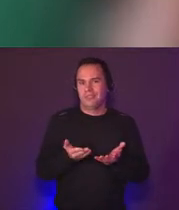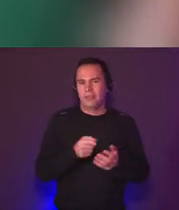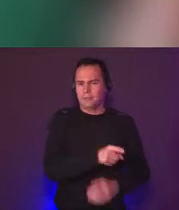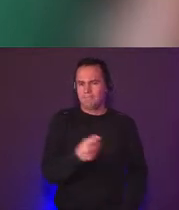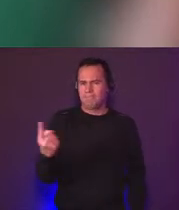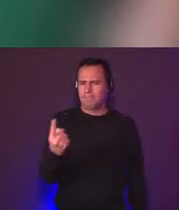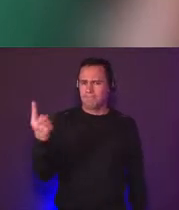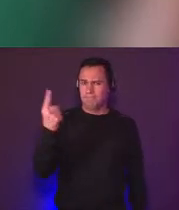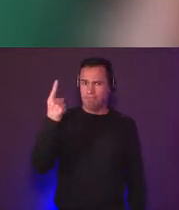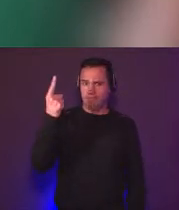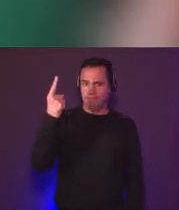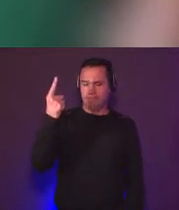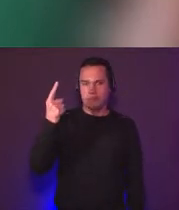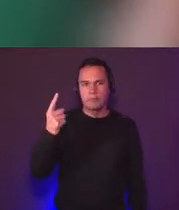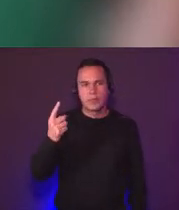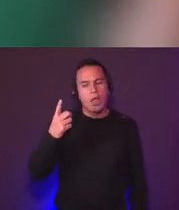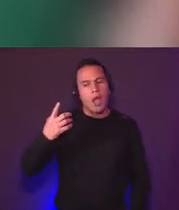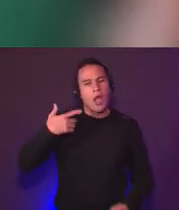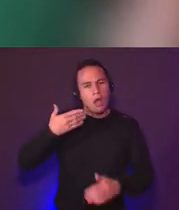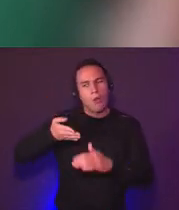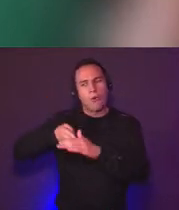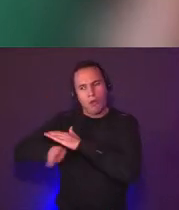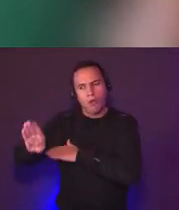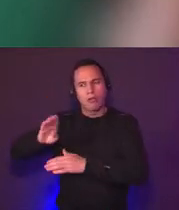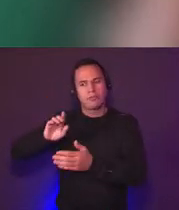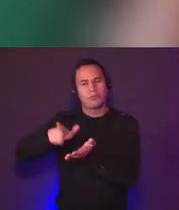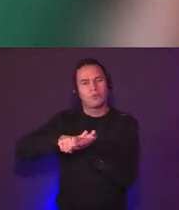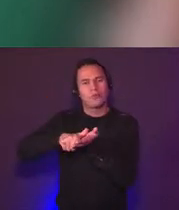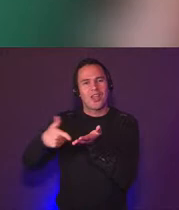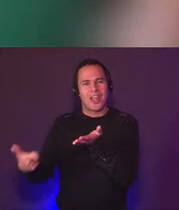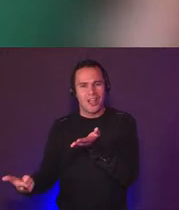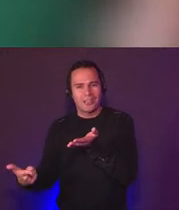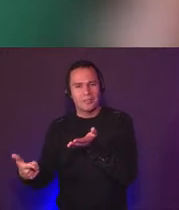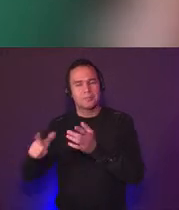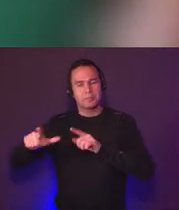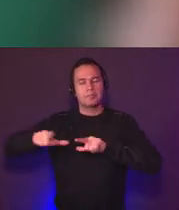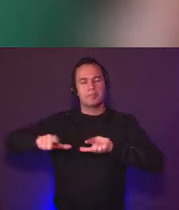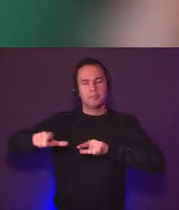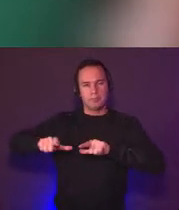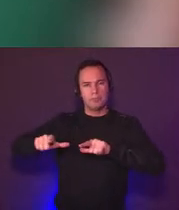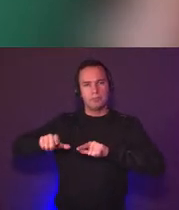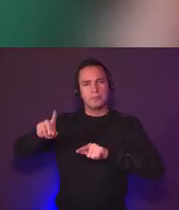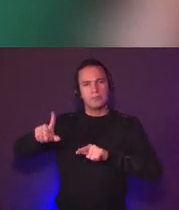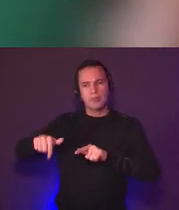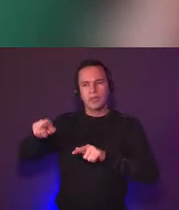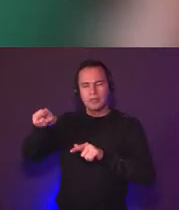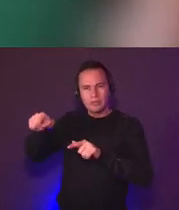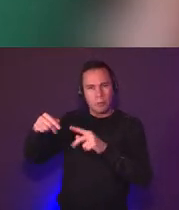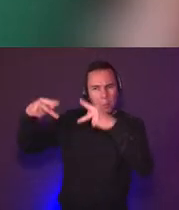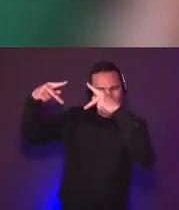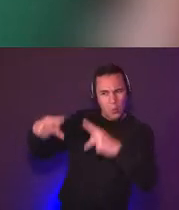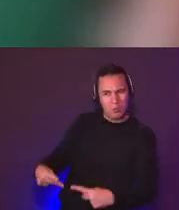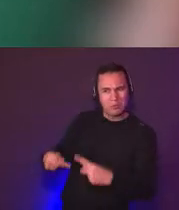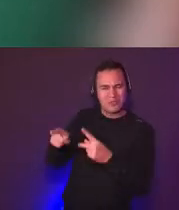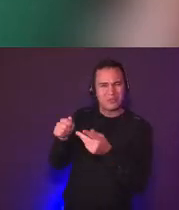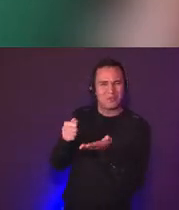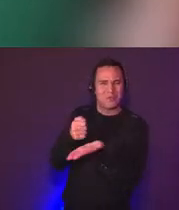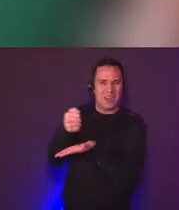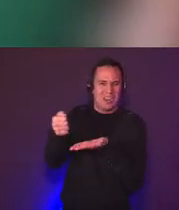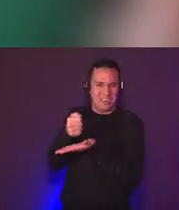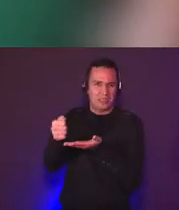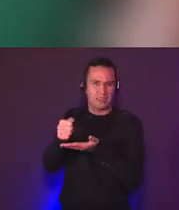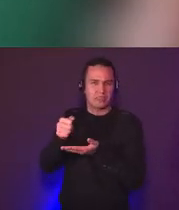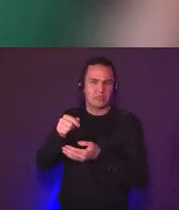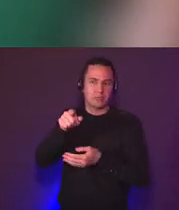And so when I got into journalism, I was working with very basic software, but pretty quickly I got into a